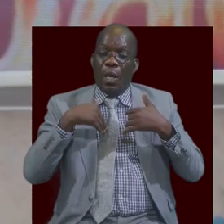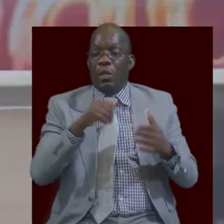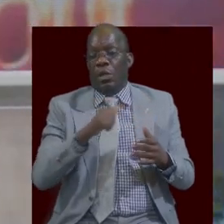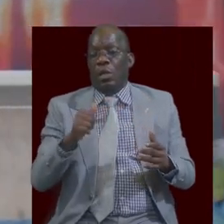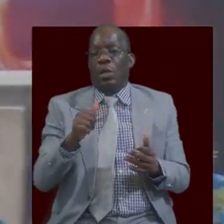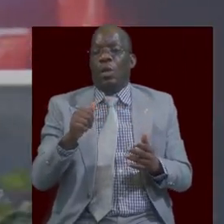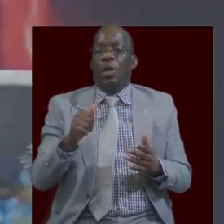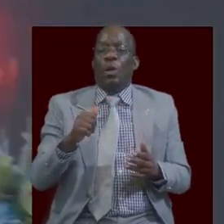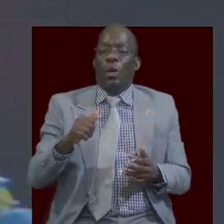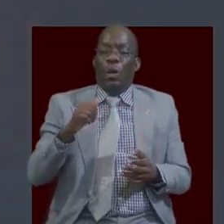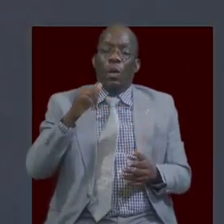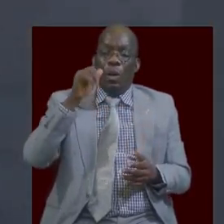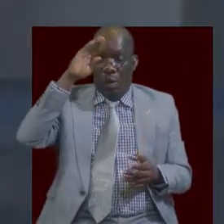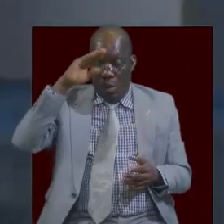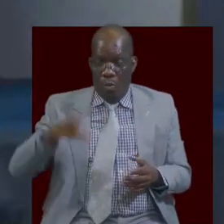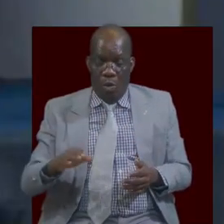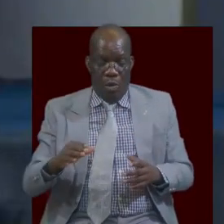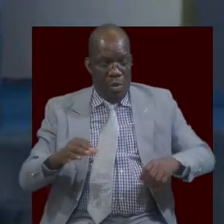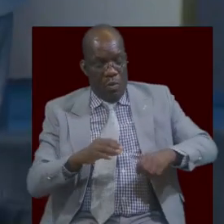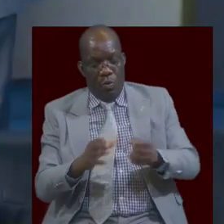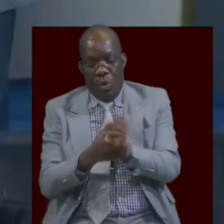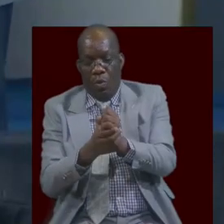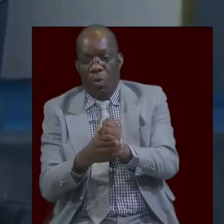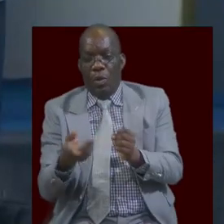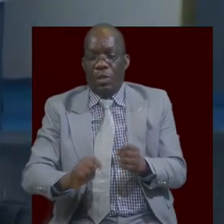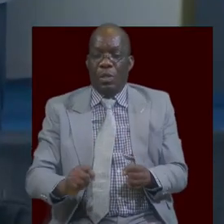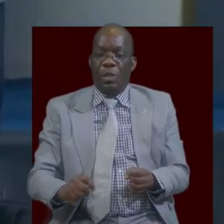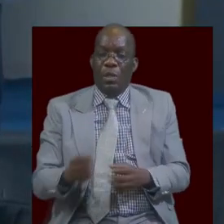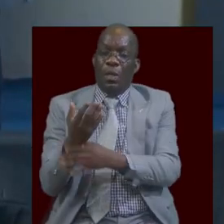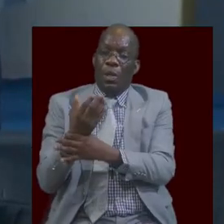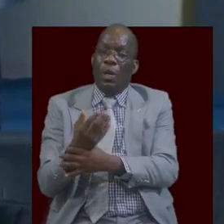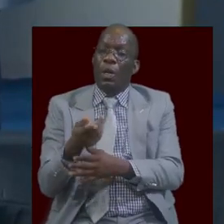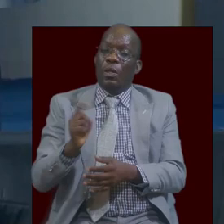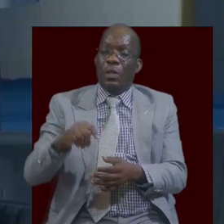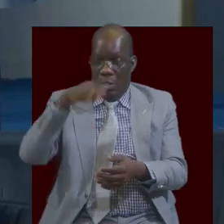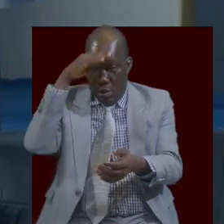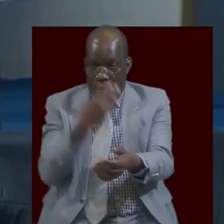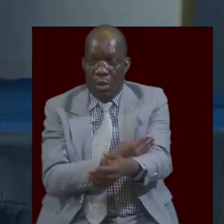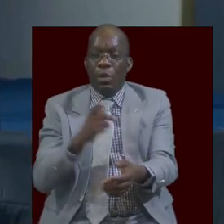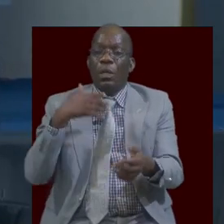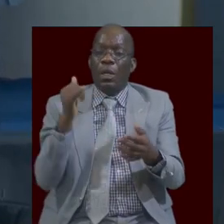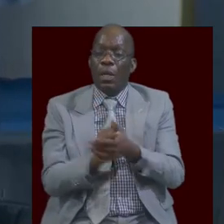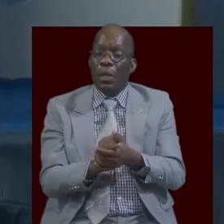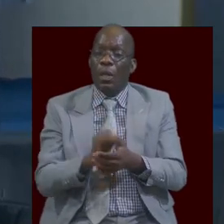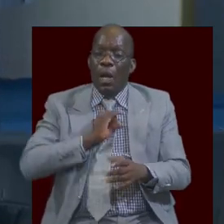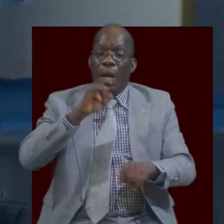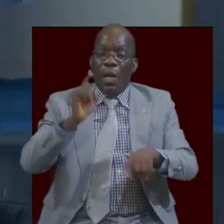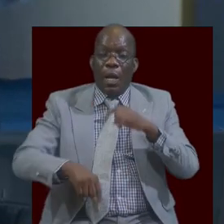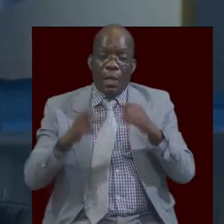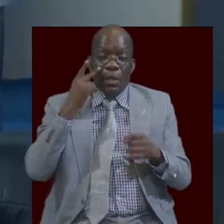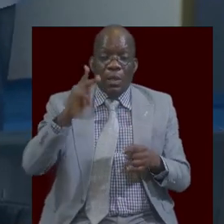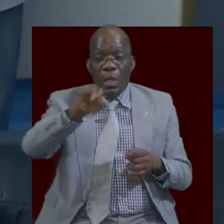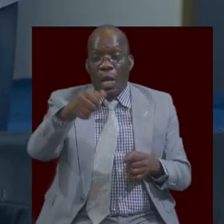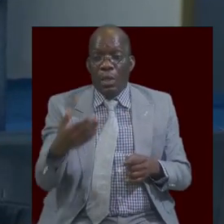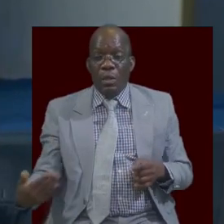hand. And it's going, and the child said, Daddy, I can't see anything. I opened my eyes, but